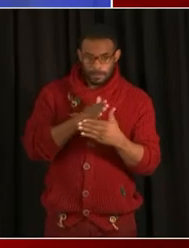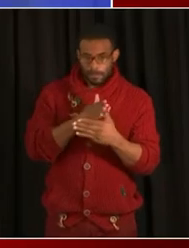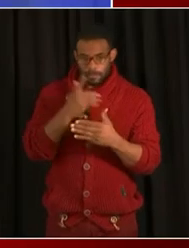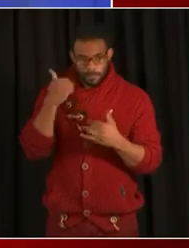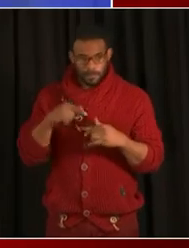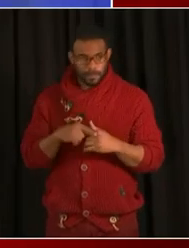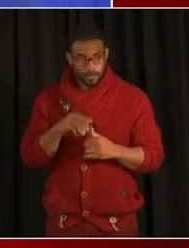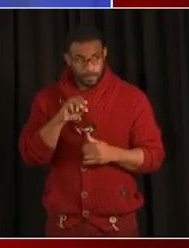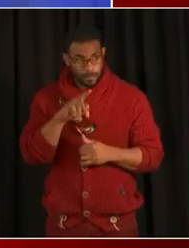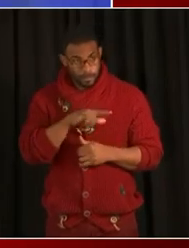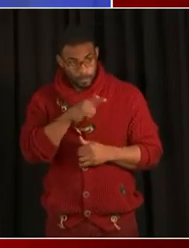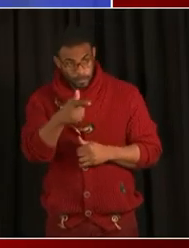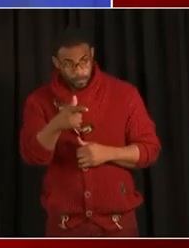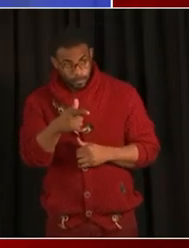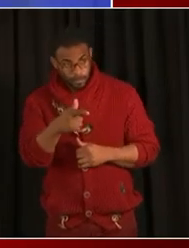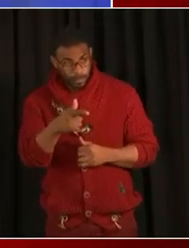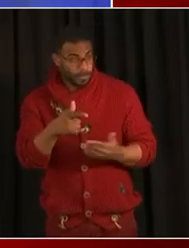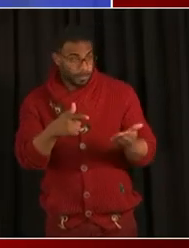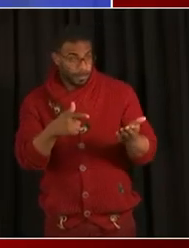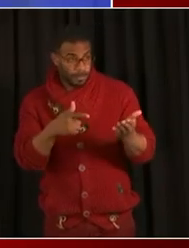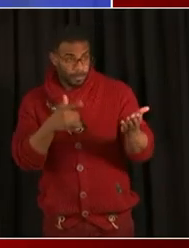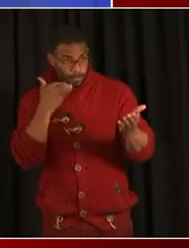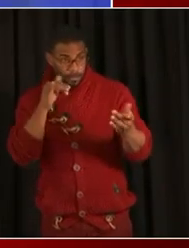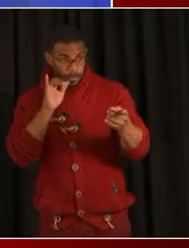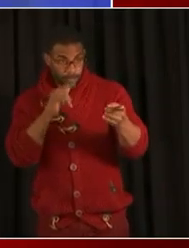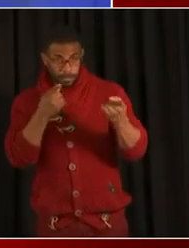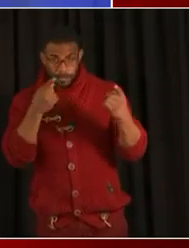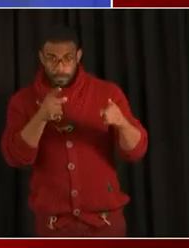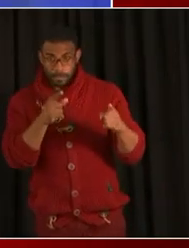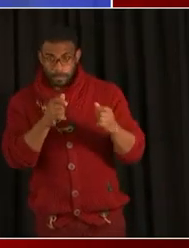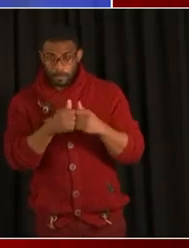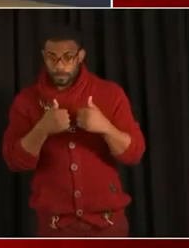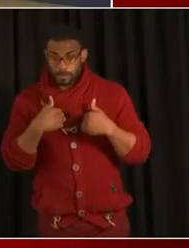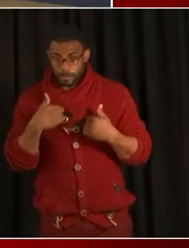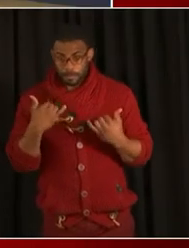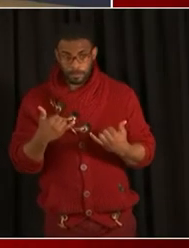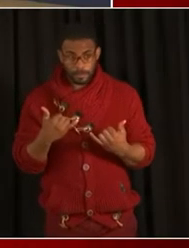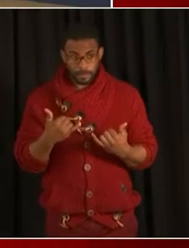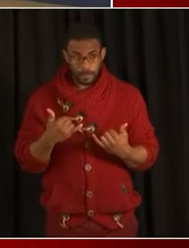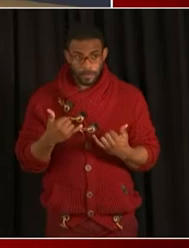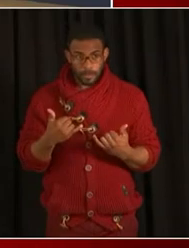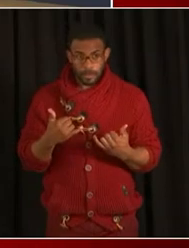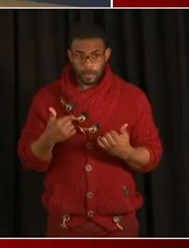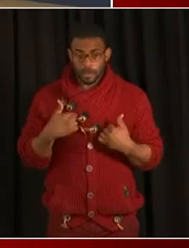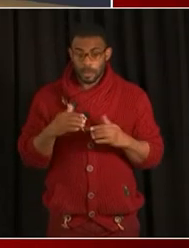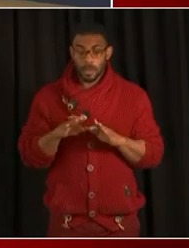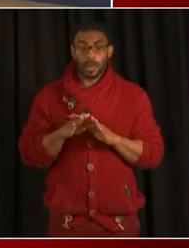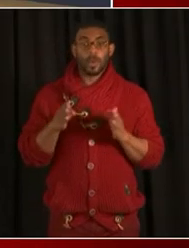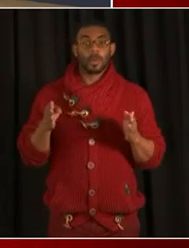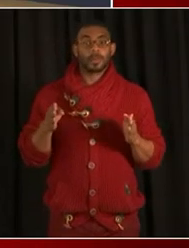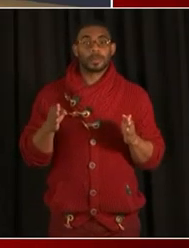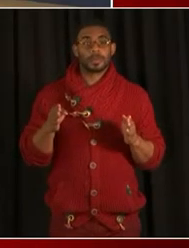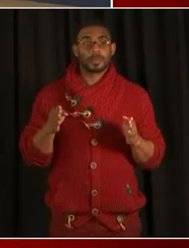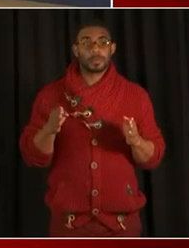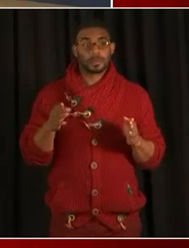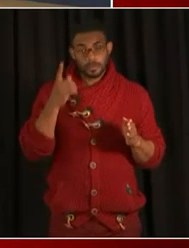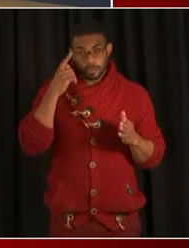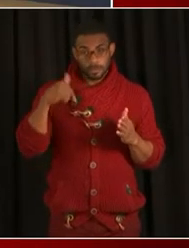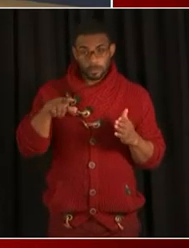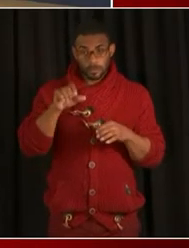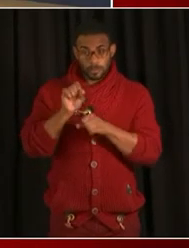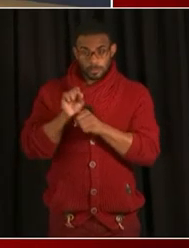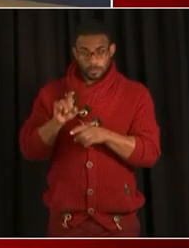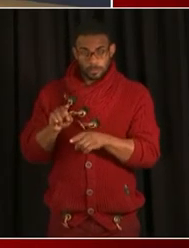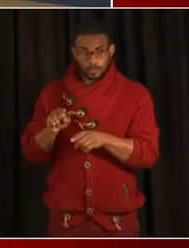for us. Yeah, Mark, did you? So, I mean, and that's what's happening with me now. I'm open for